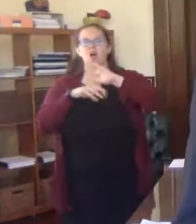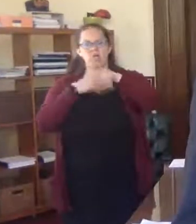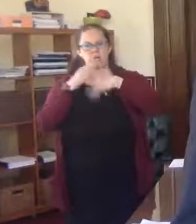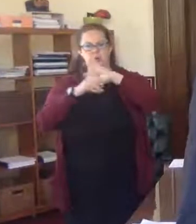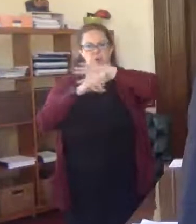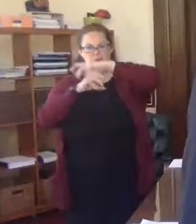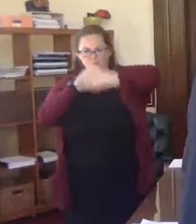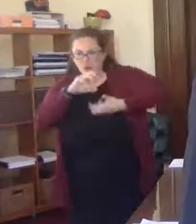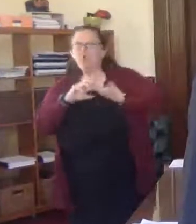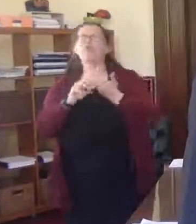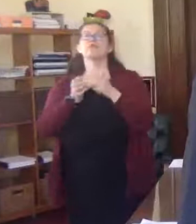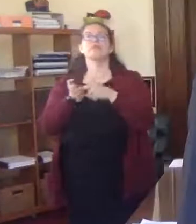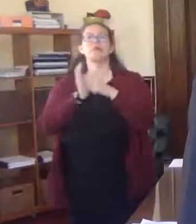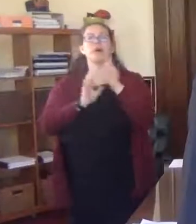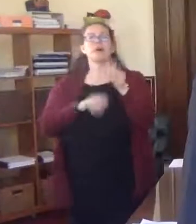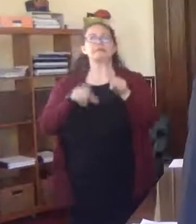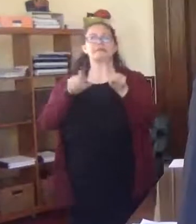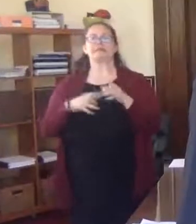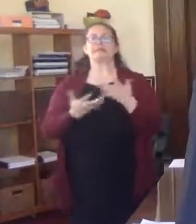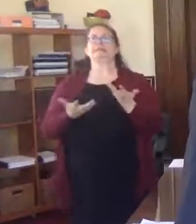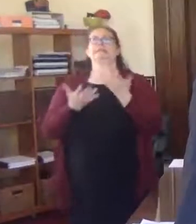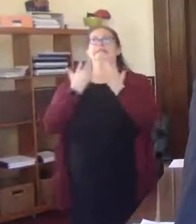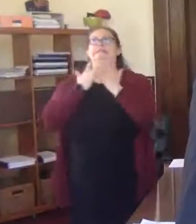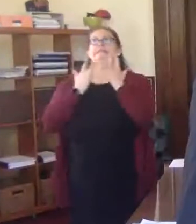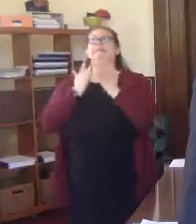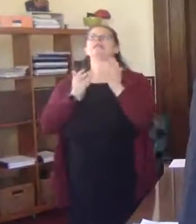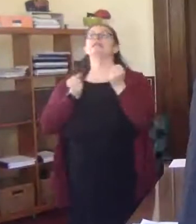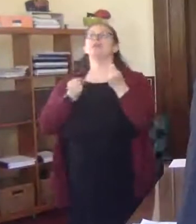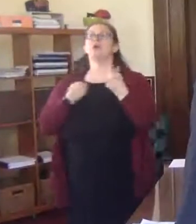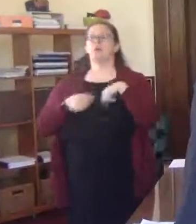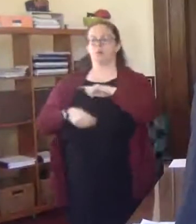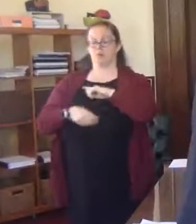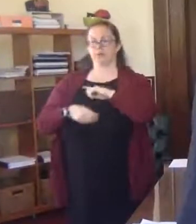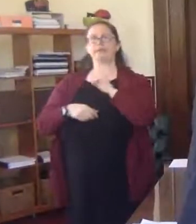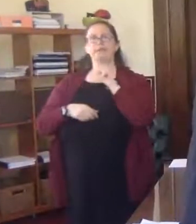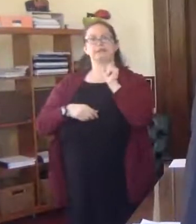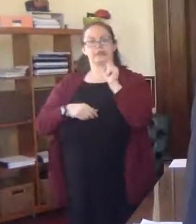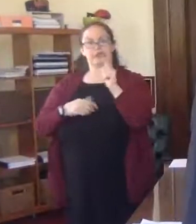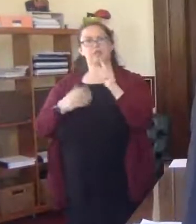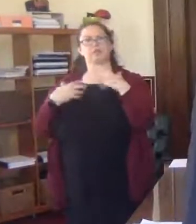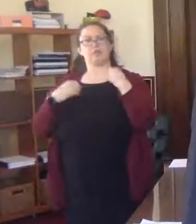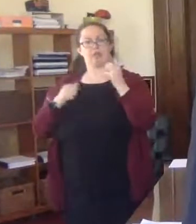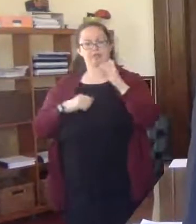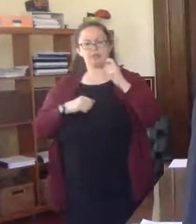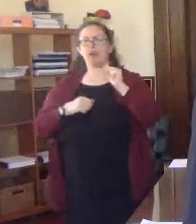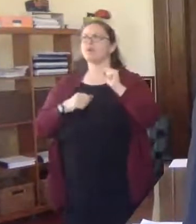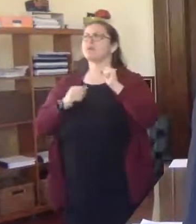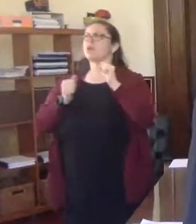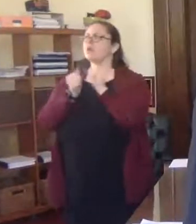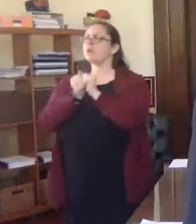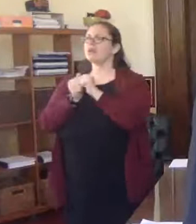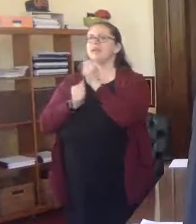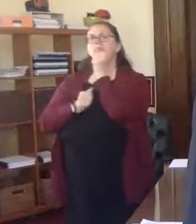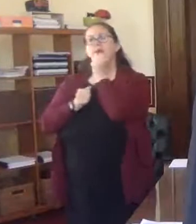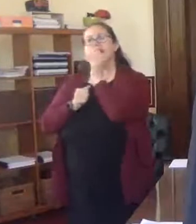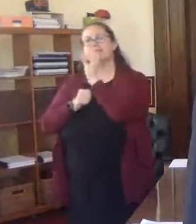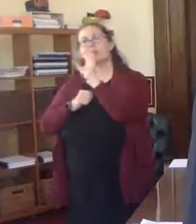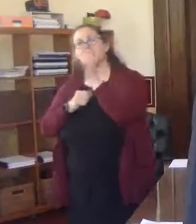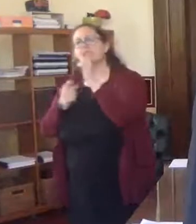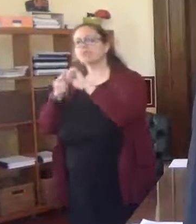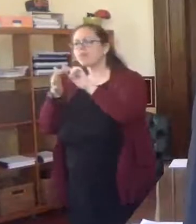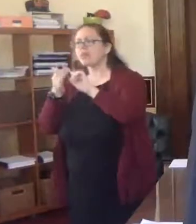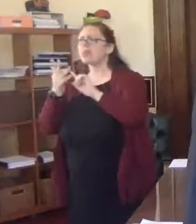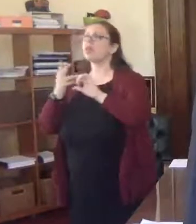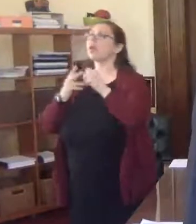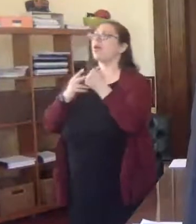Louis Department of Health, in collaboration with the Supply Commissioner's Office, as well as some private organizations, have been able to secure